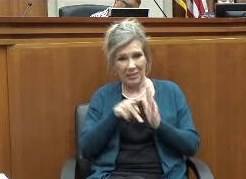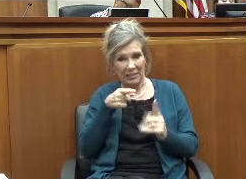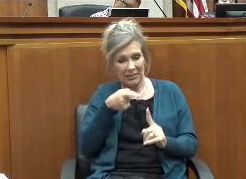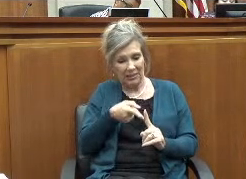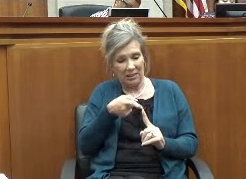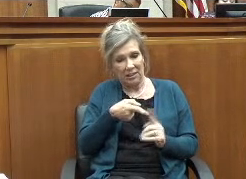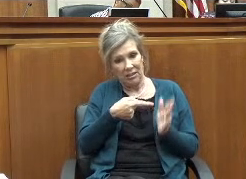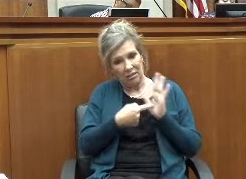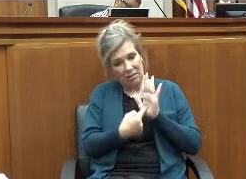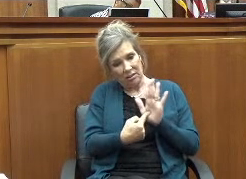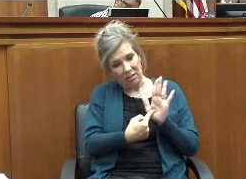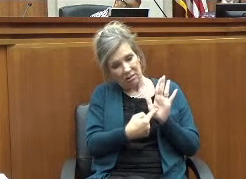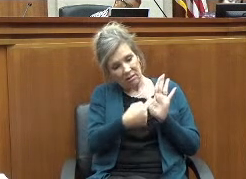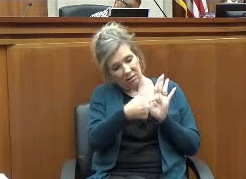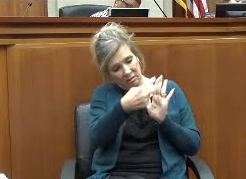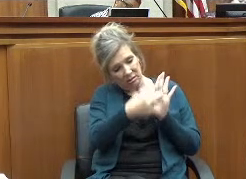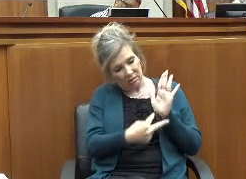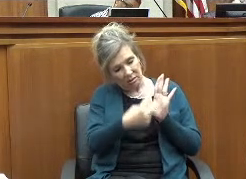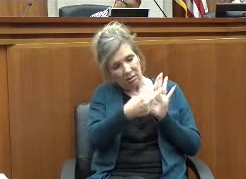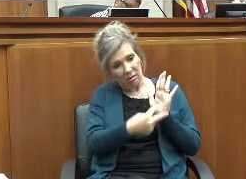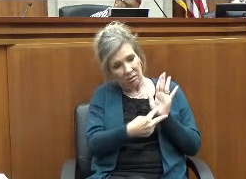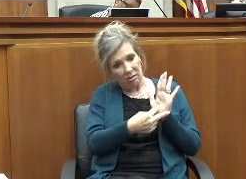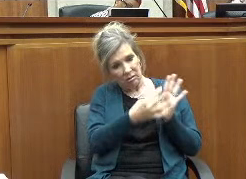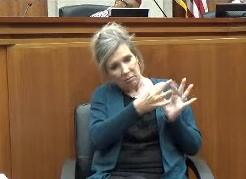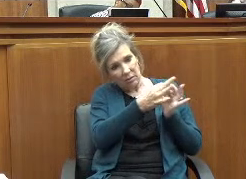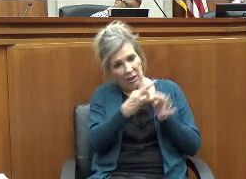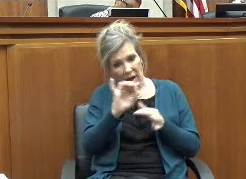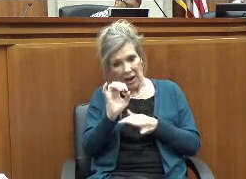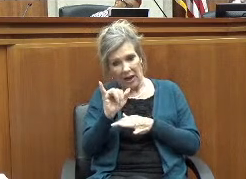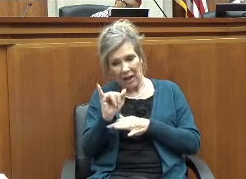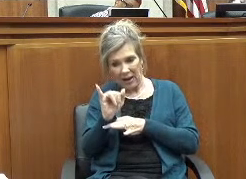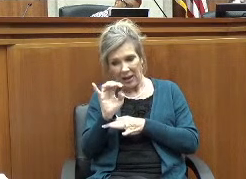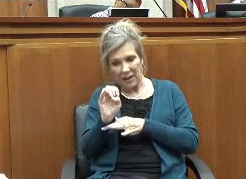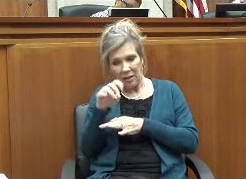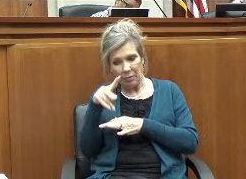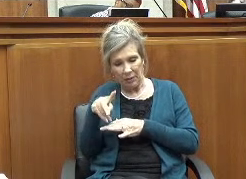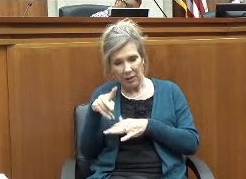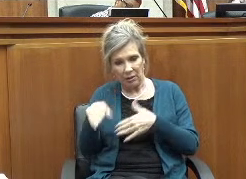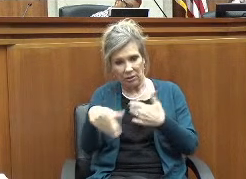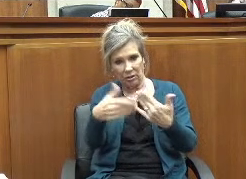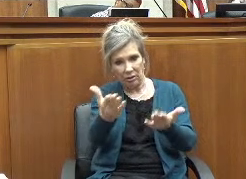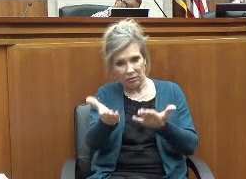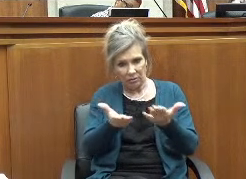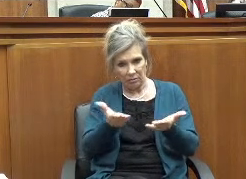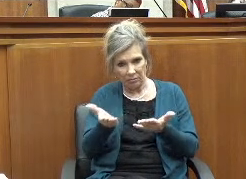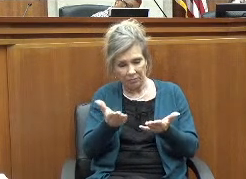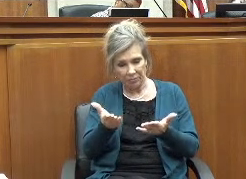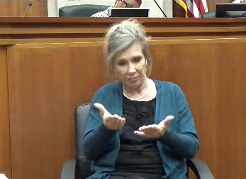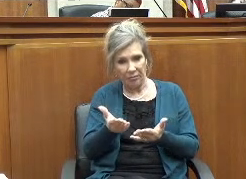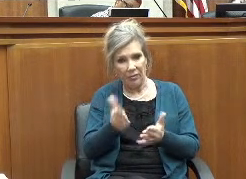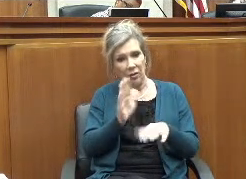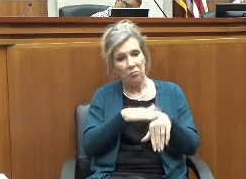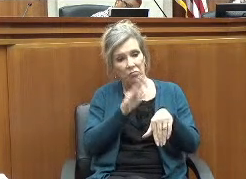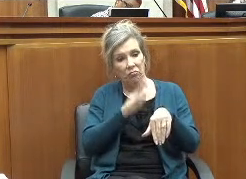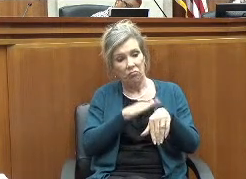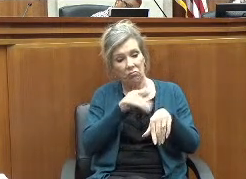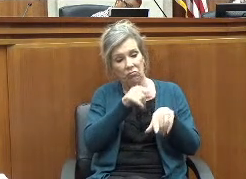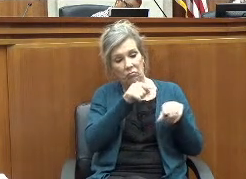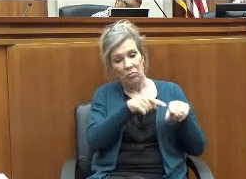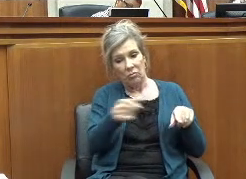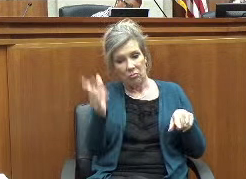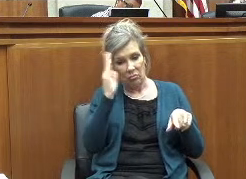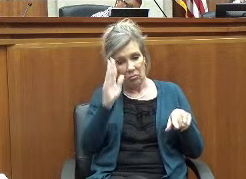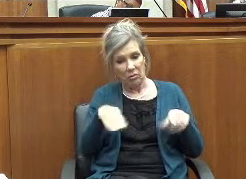around IEP service provision that cautions them that students have to be